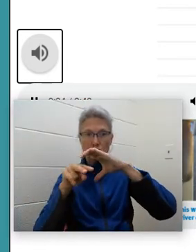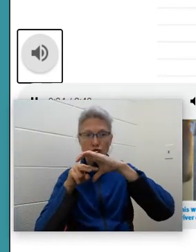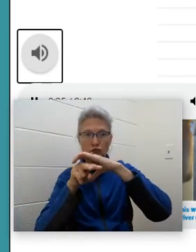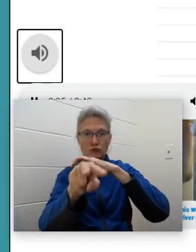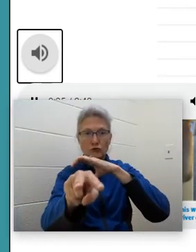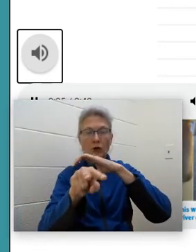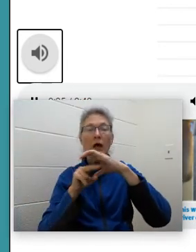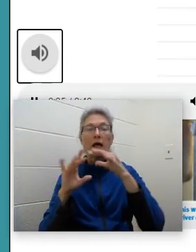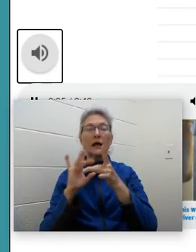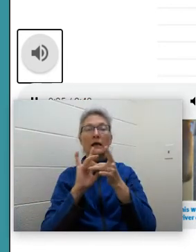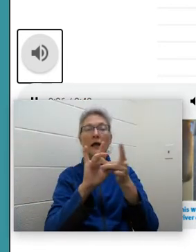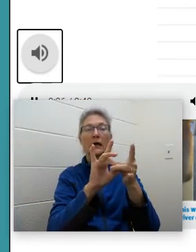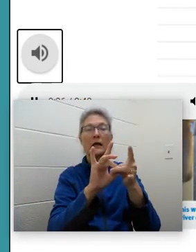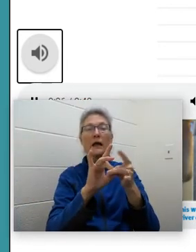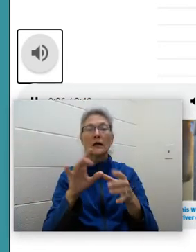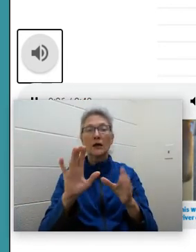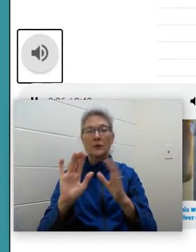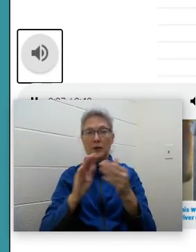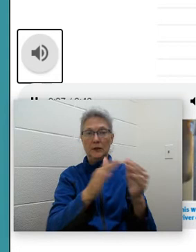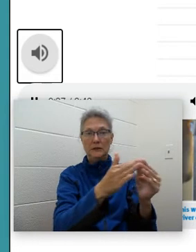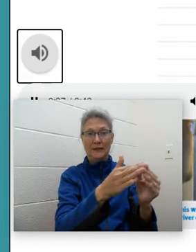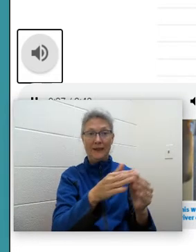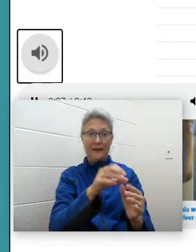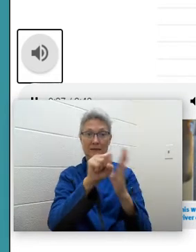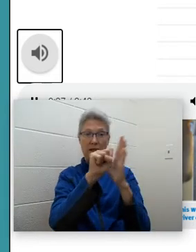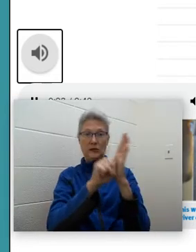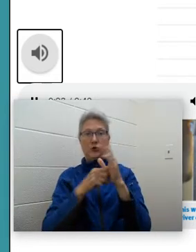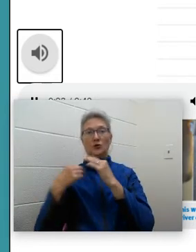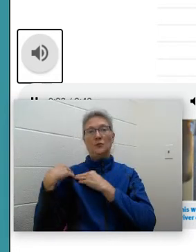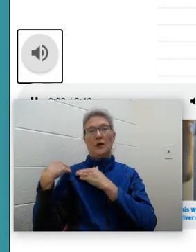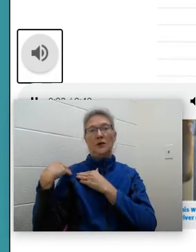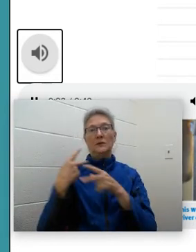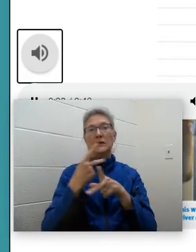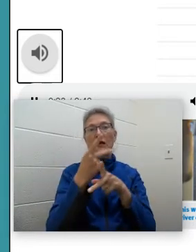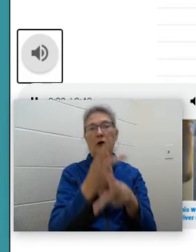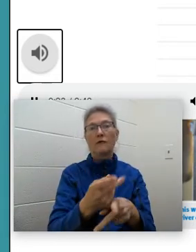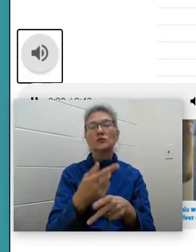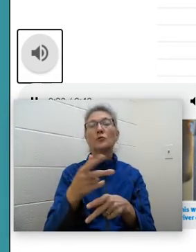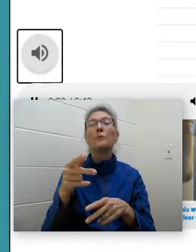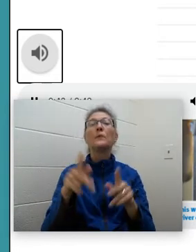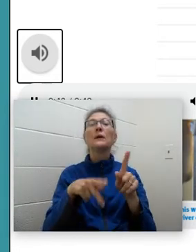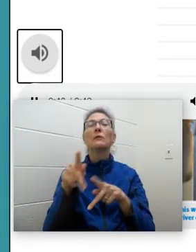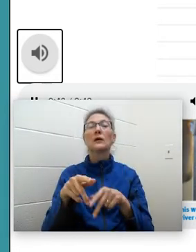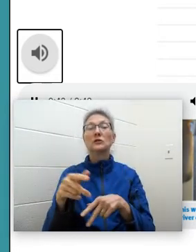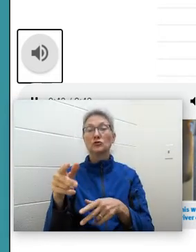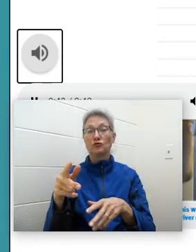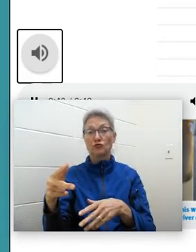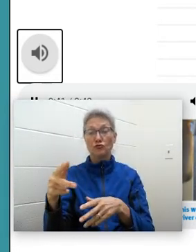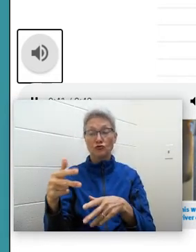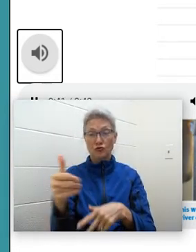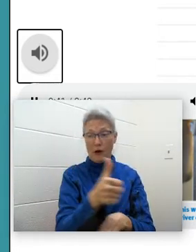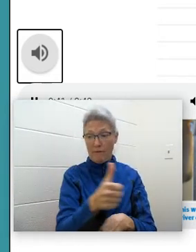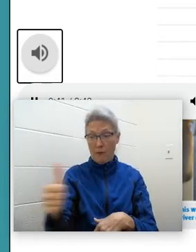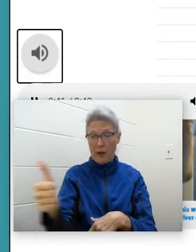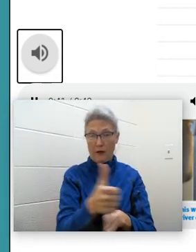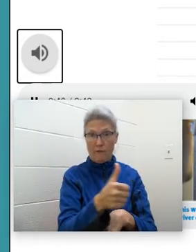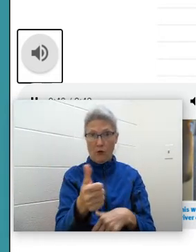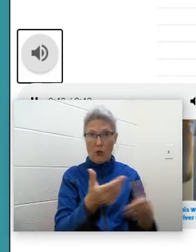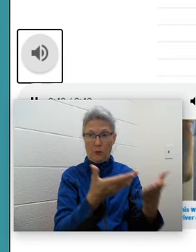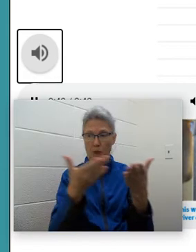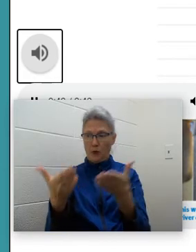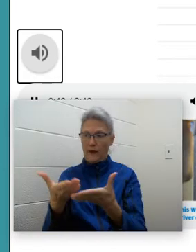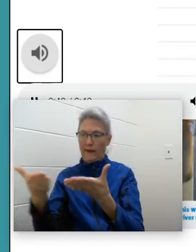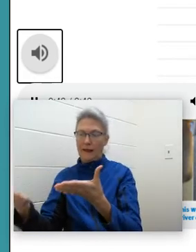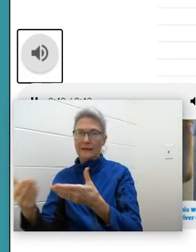government's responsibility to maintain them so that people can travel and transport goods safely. State